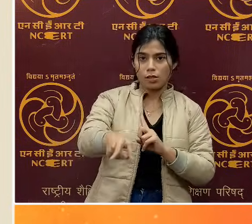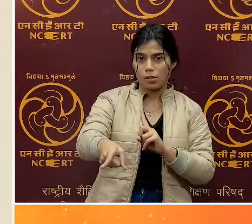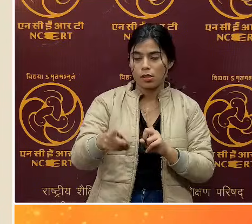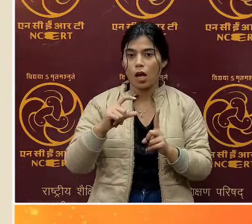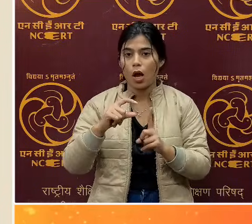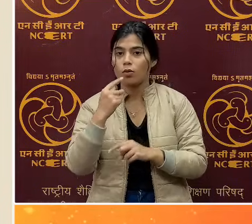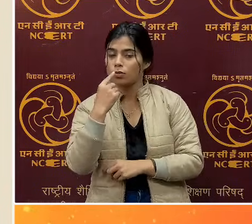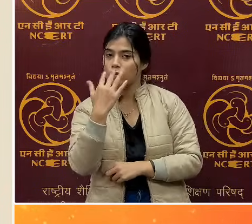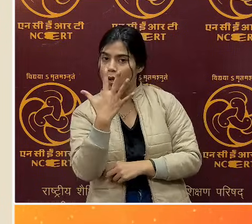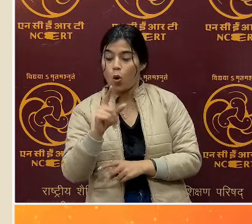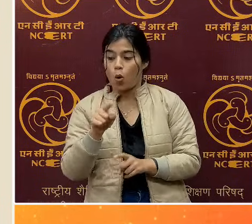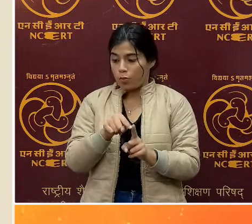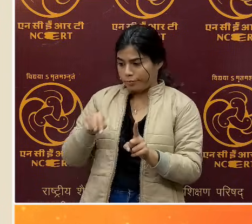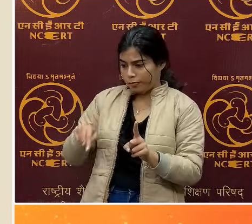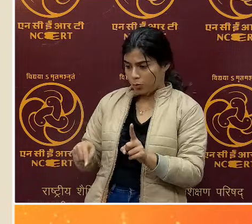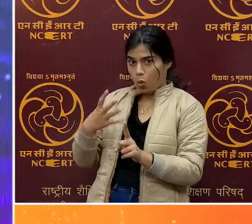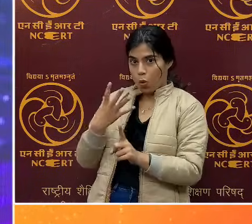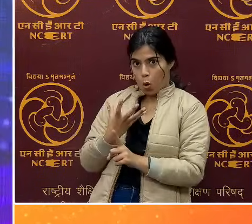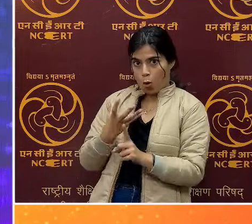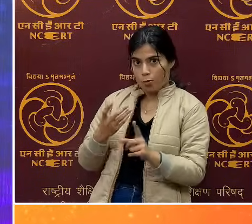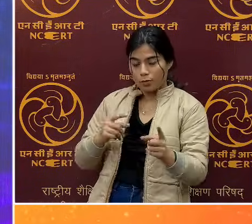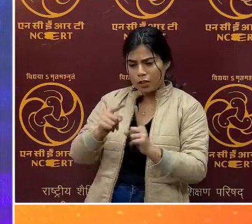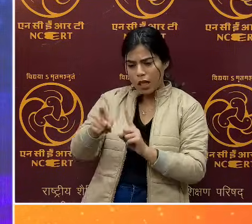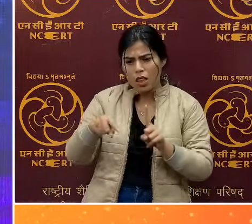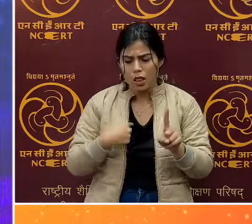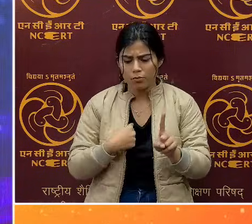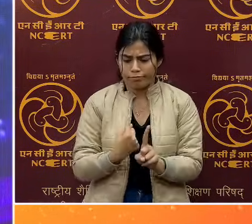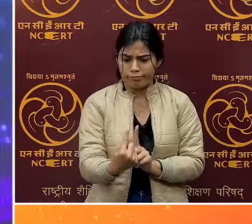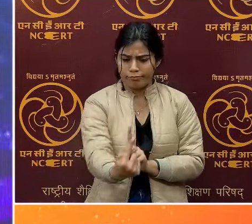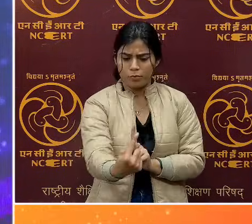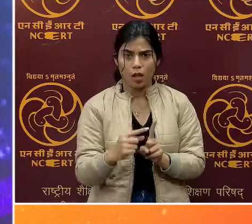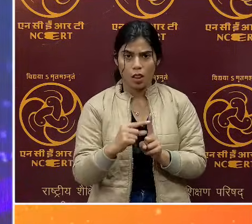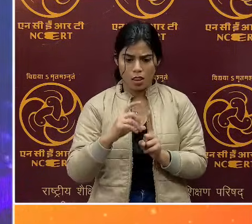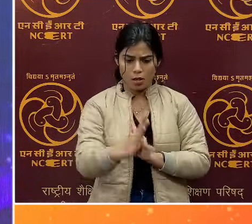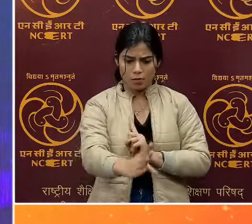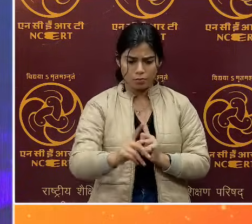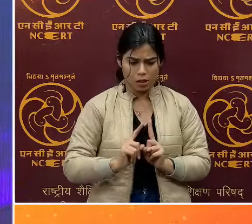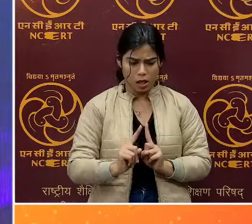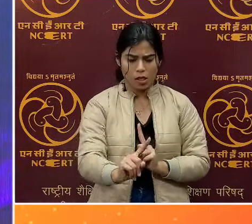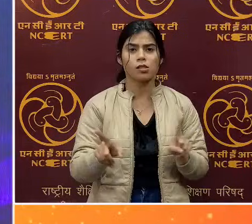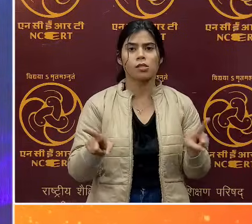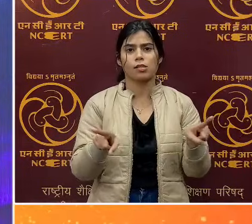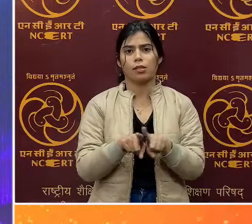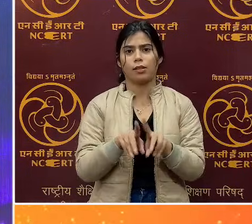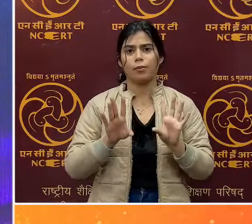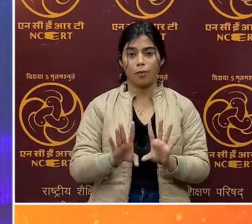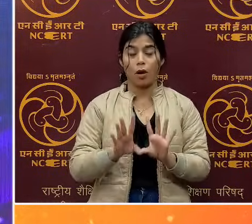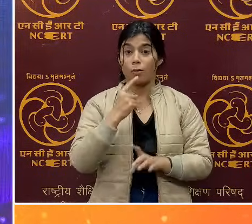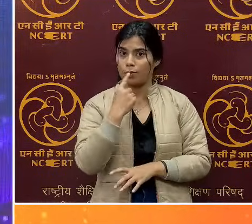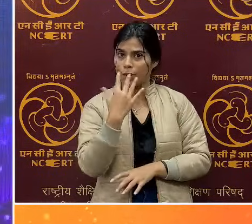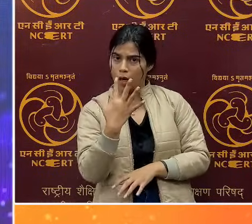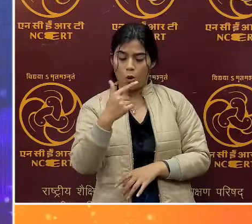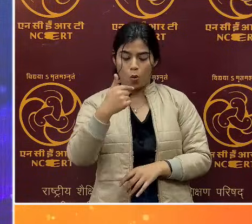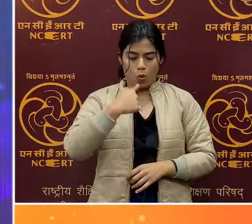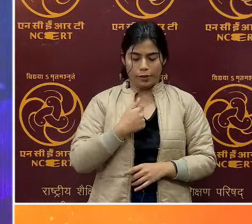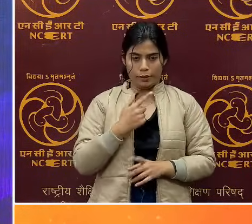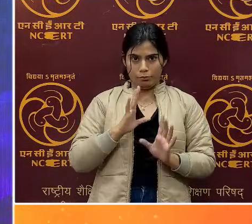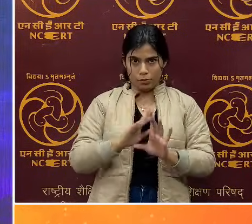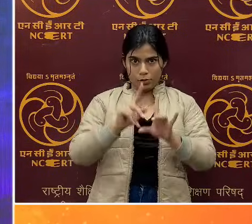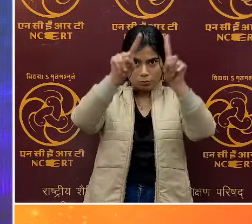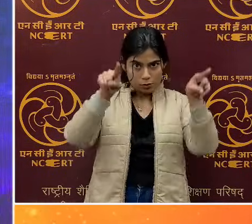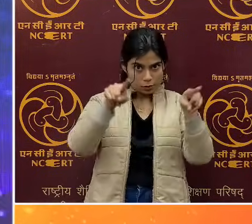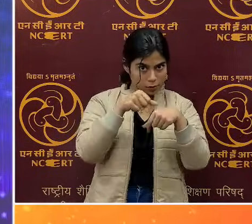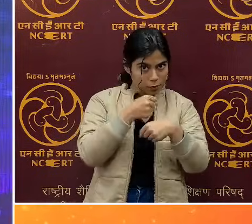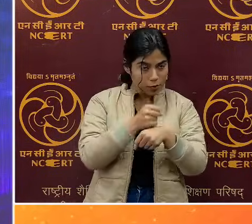mirror and the object remains the same as mirror and the image. Okay. Now